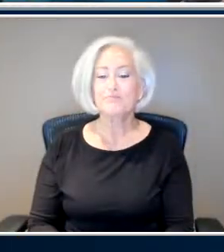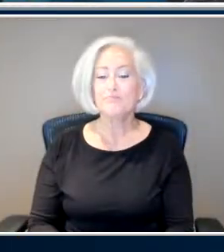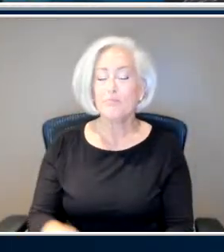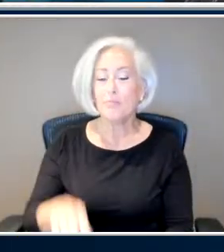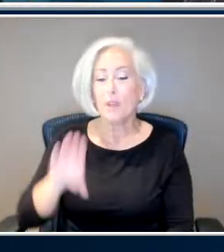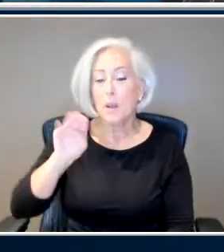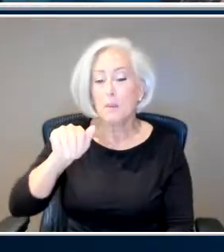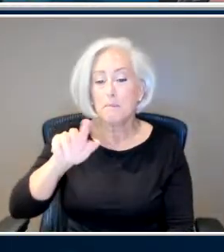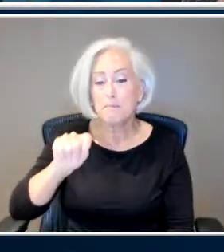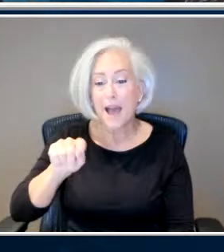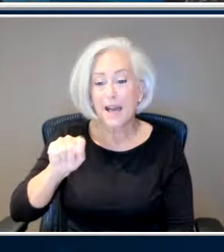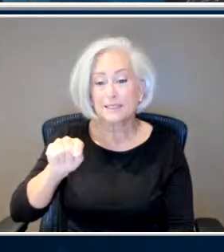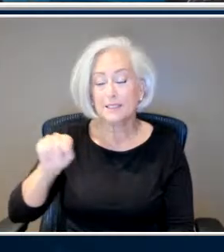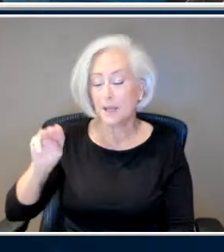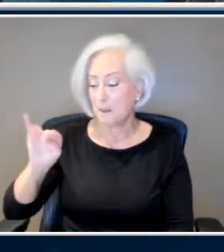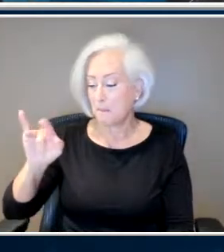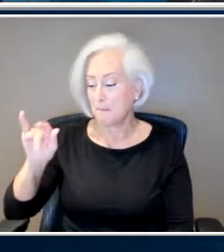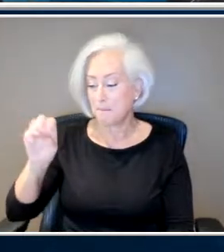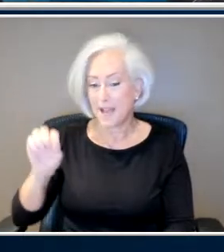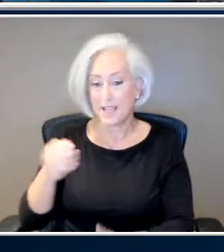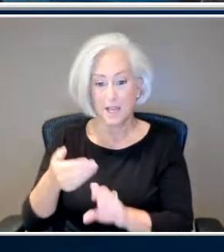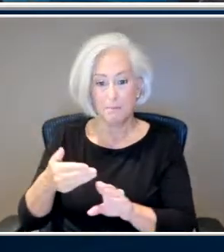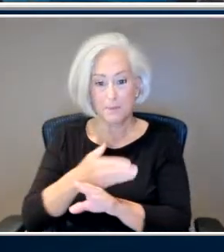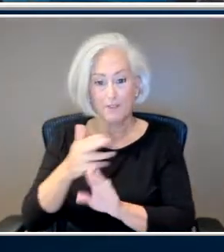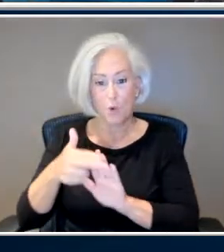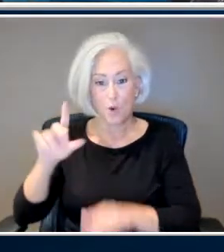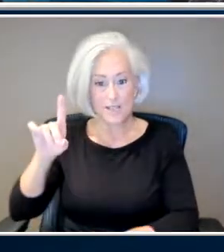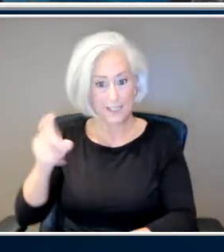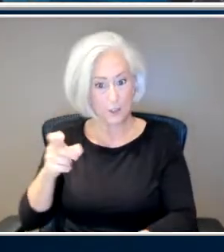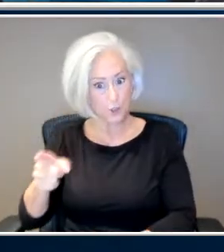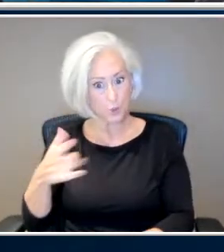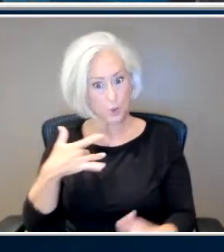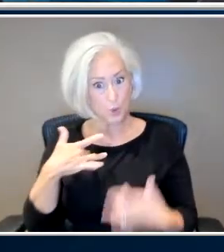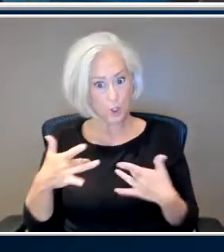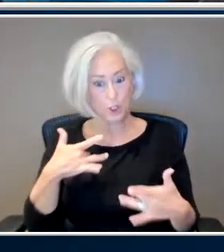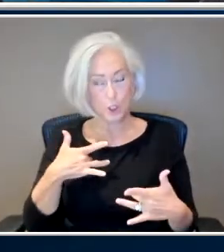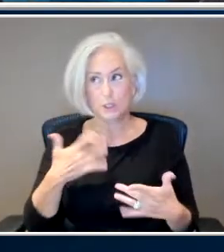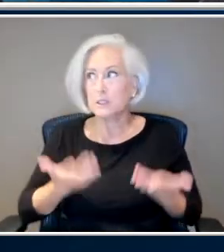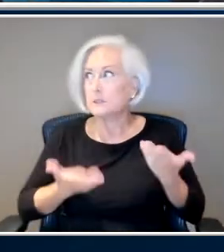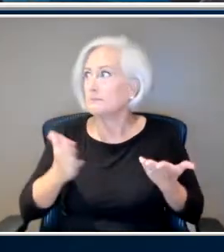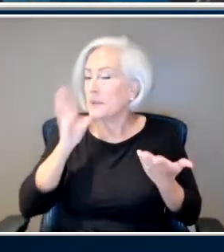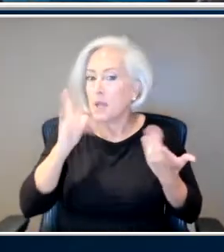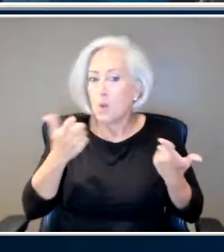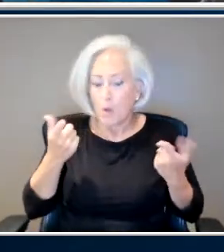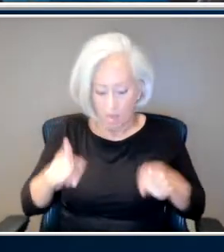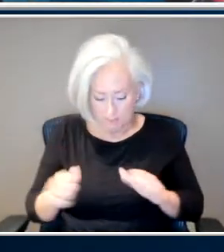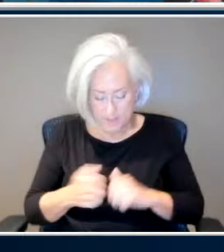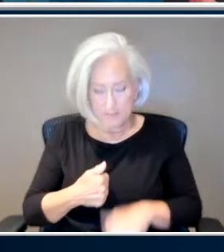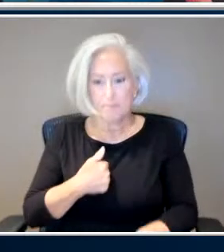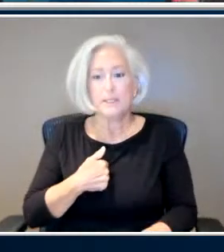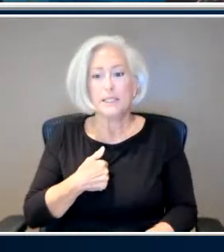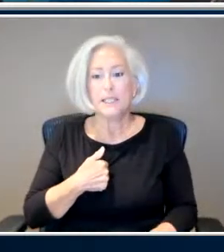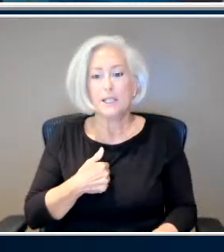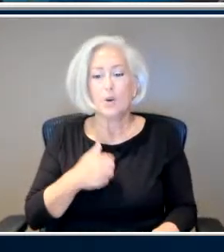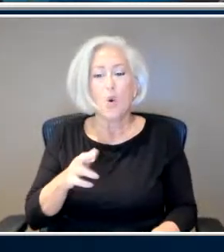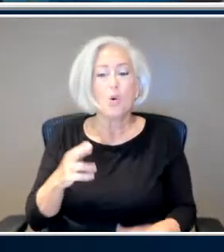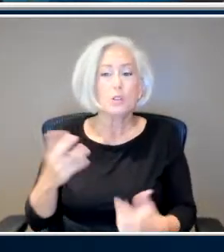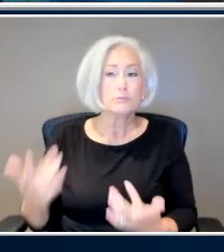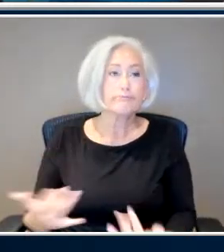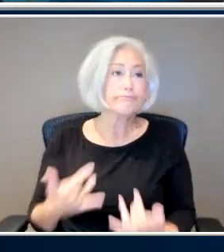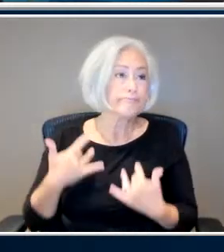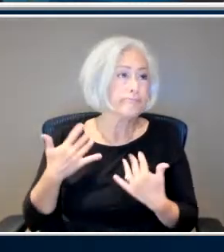that concern, that anxiety about this possibly could happen to us? Or were you just kind of waiting it